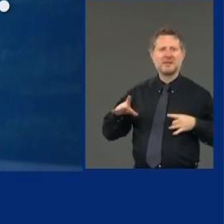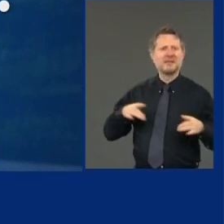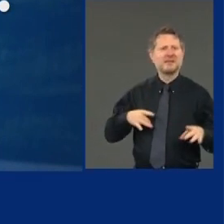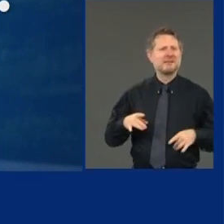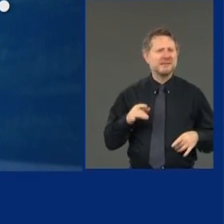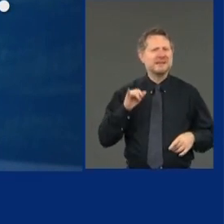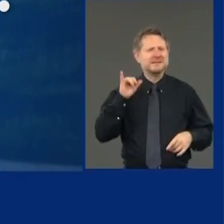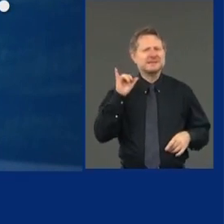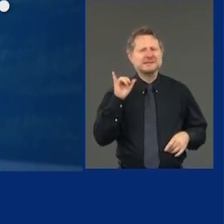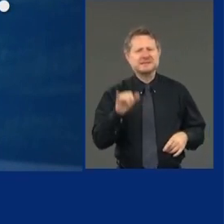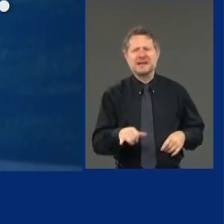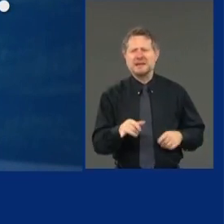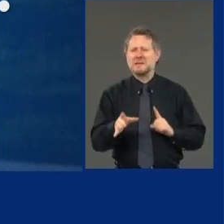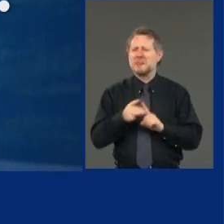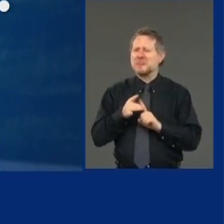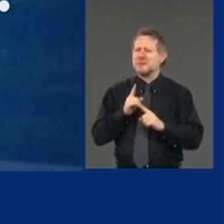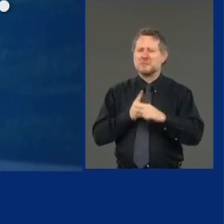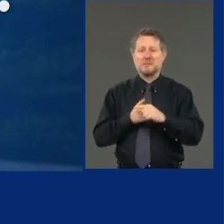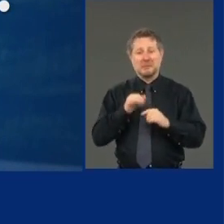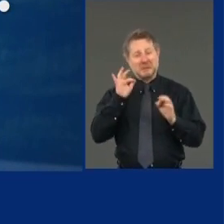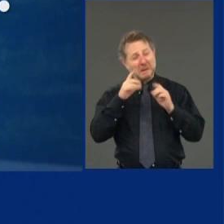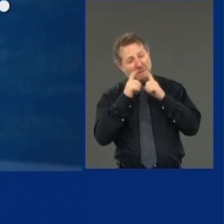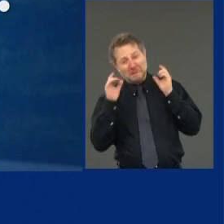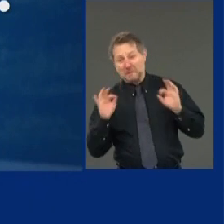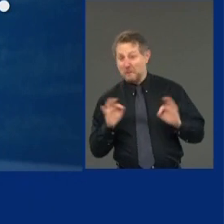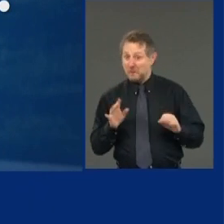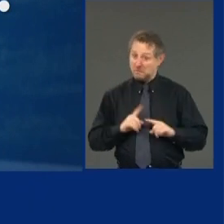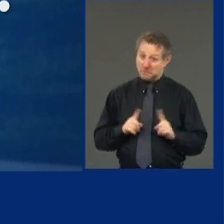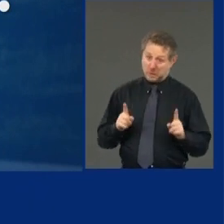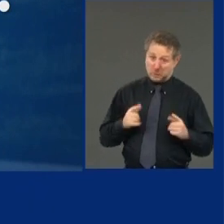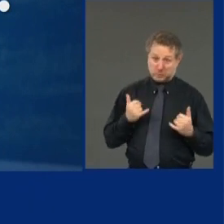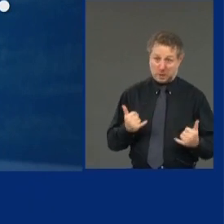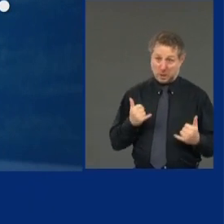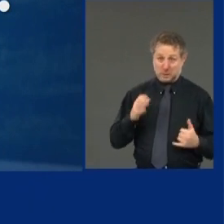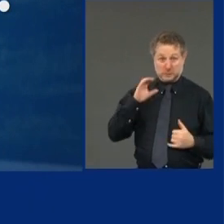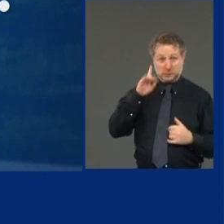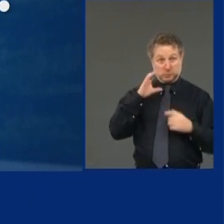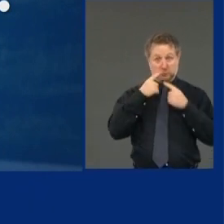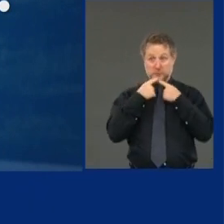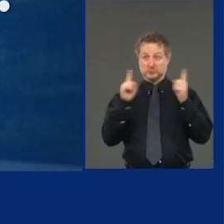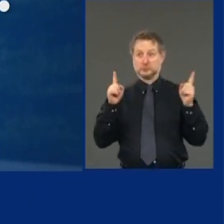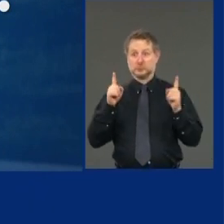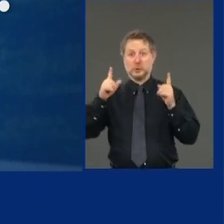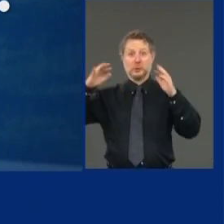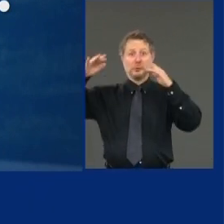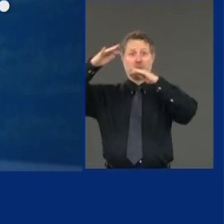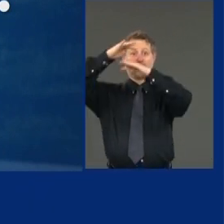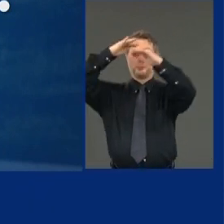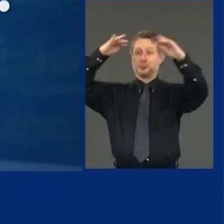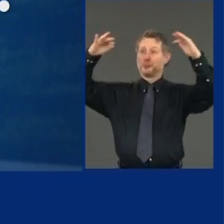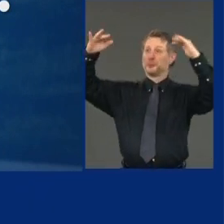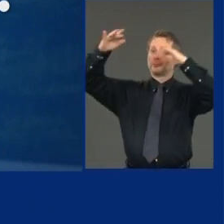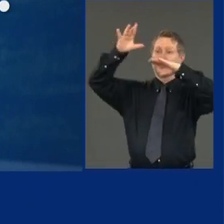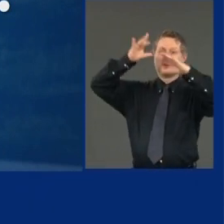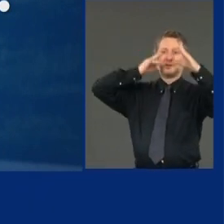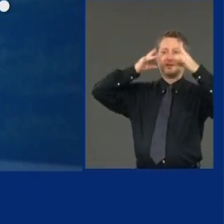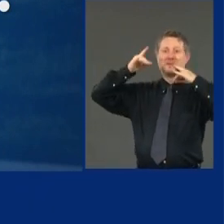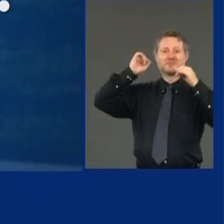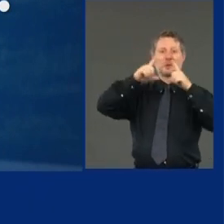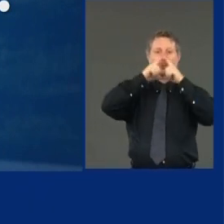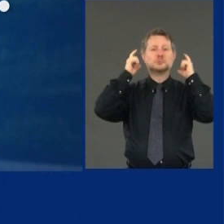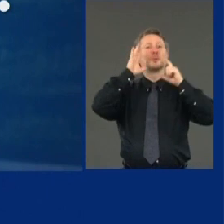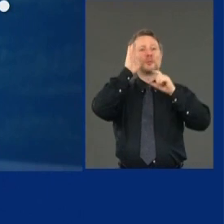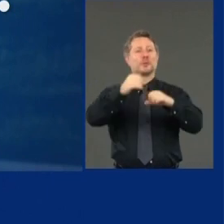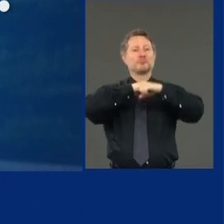much. But if it's now primarily airborne, you know the mask works. How do you know the mask